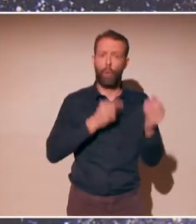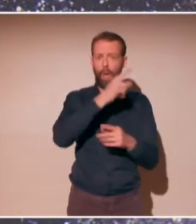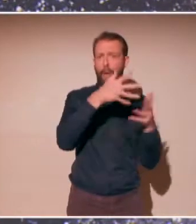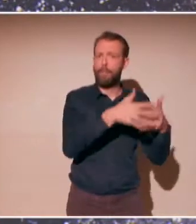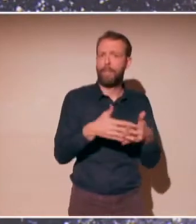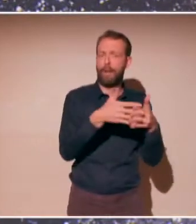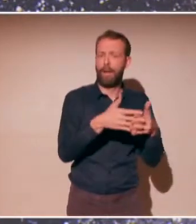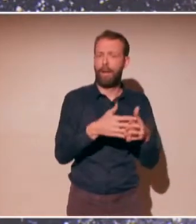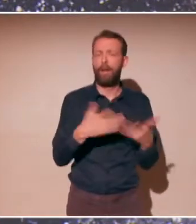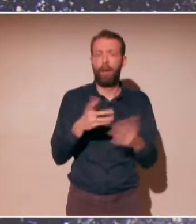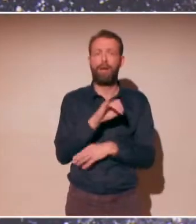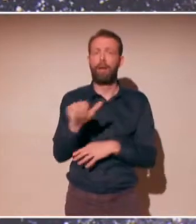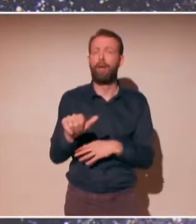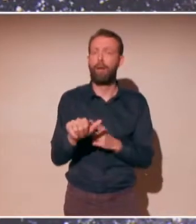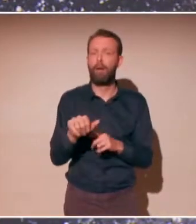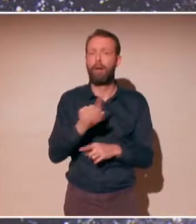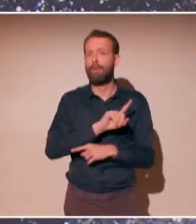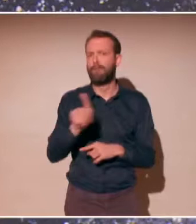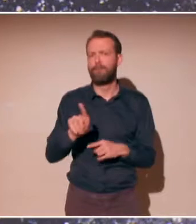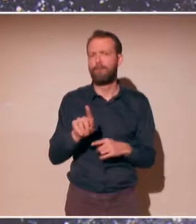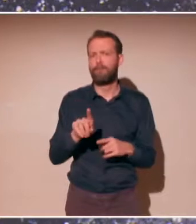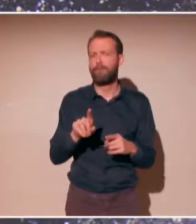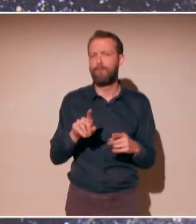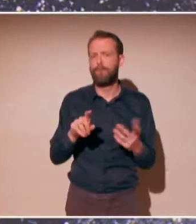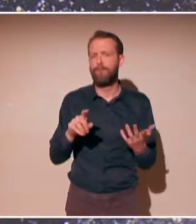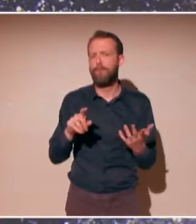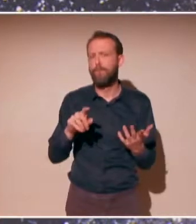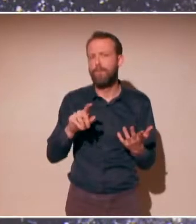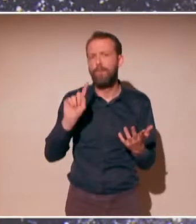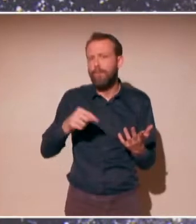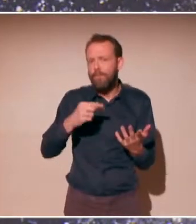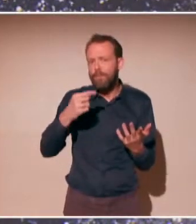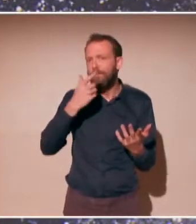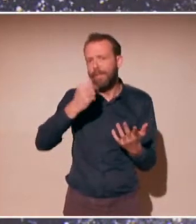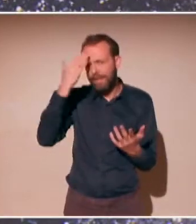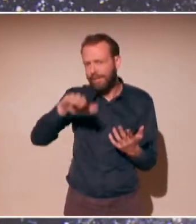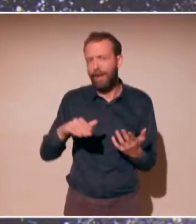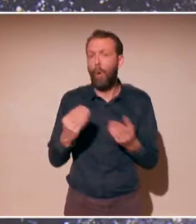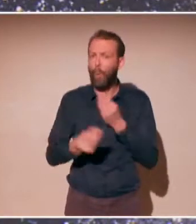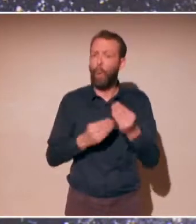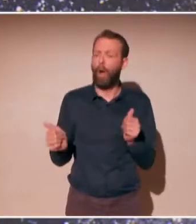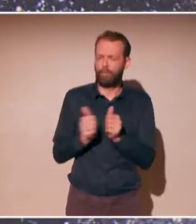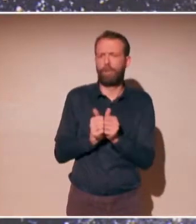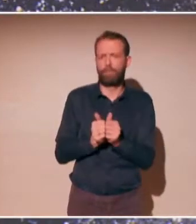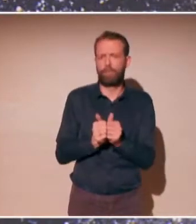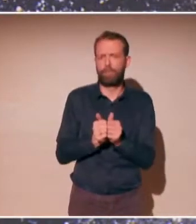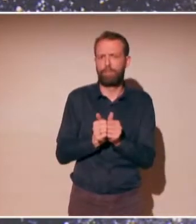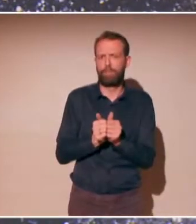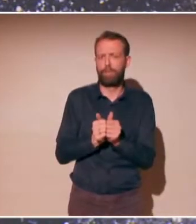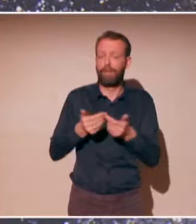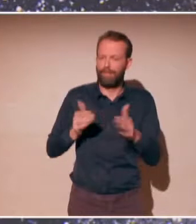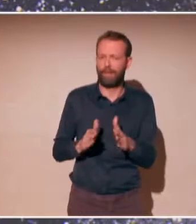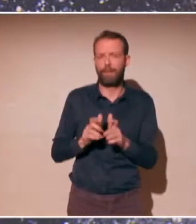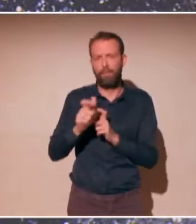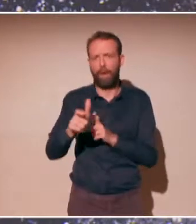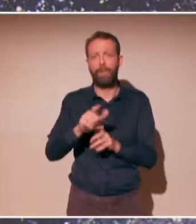who will win? The winners will be the Americans and the Chinese. So we have